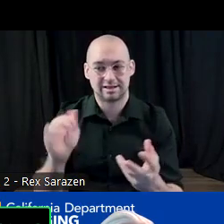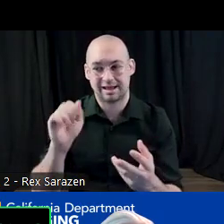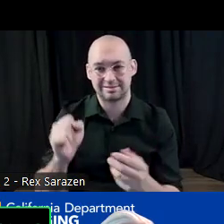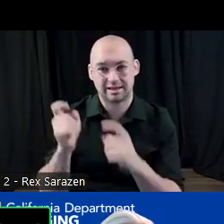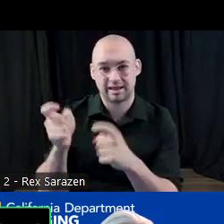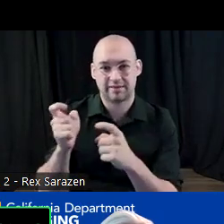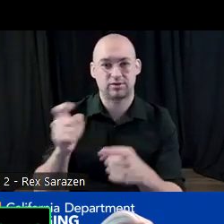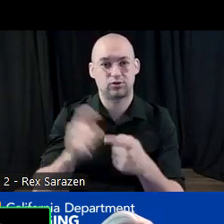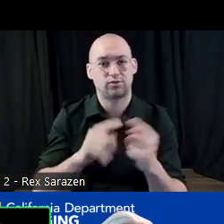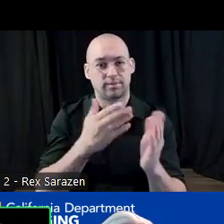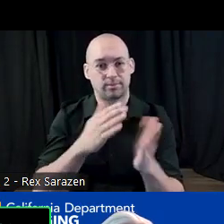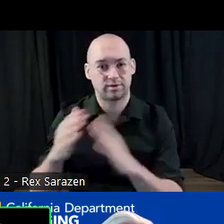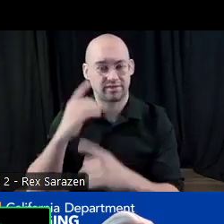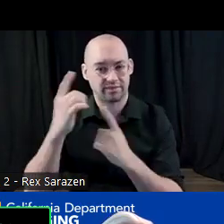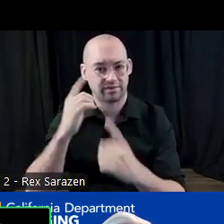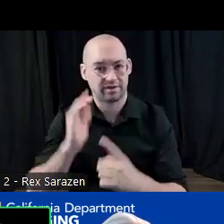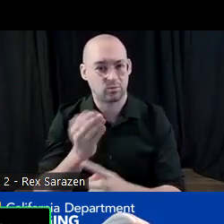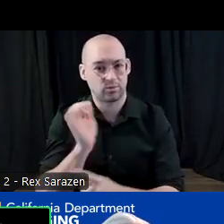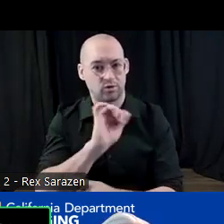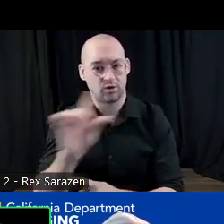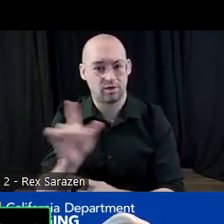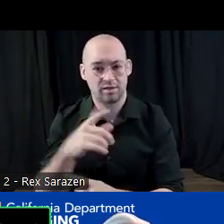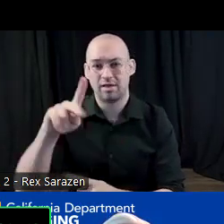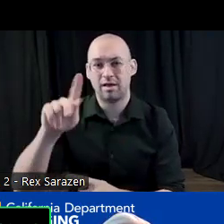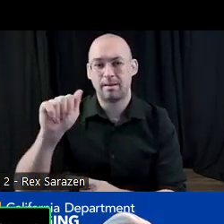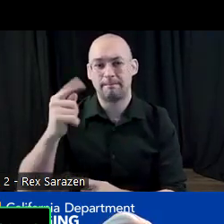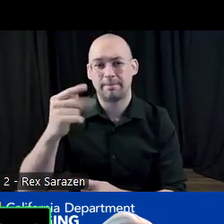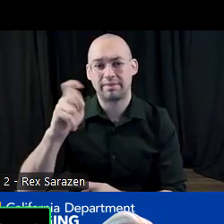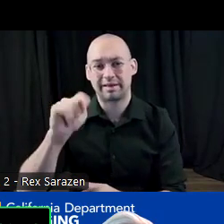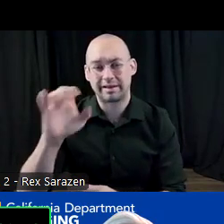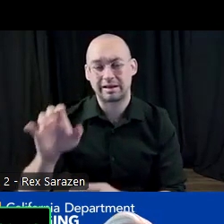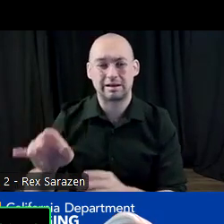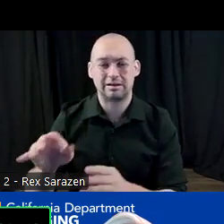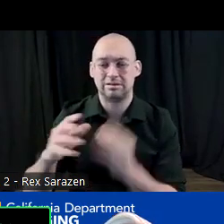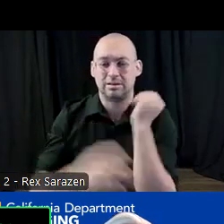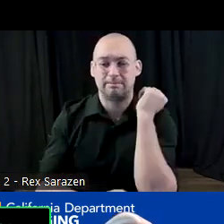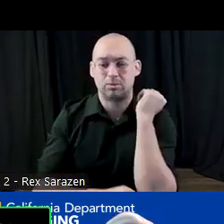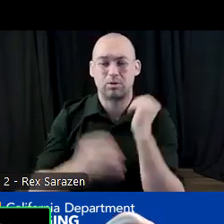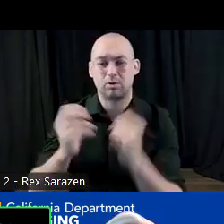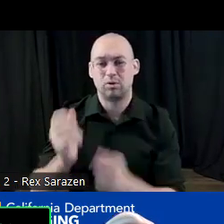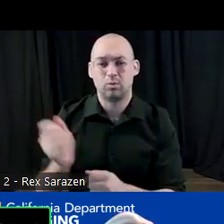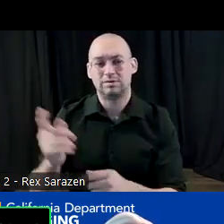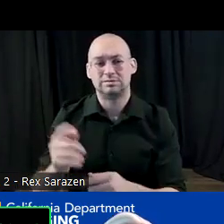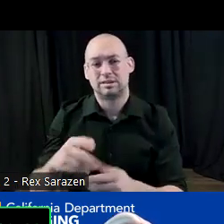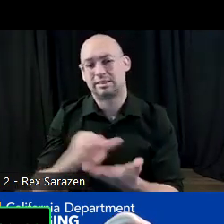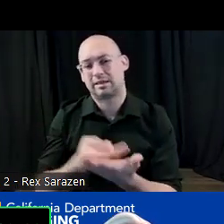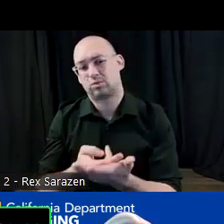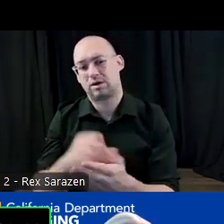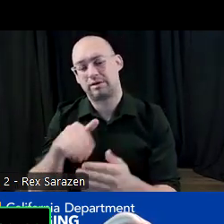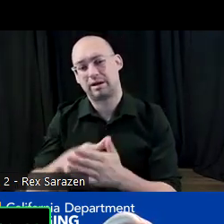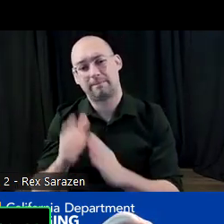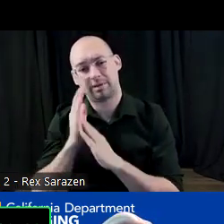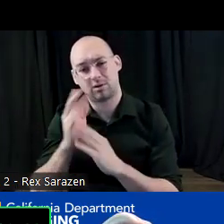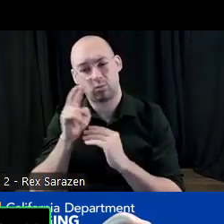the community. They think we're all just pathetic, poor little waste, you know, laying around in bed watching TV. So we need